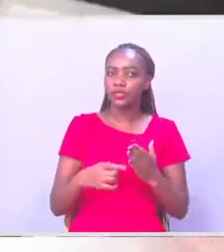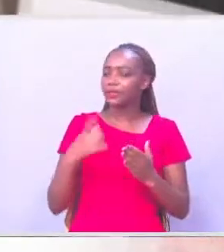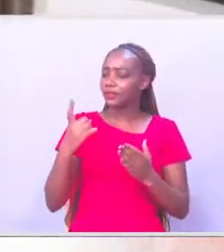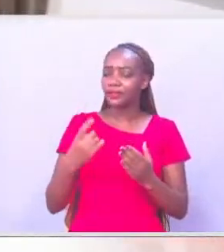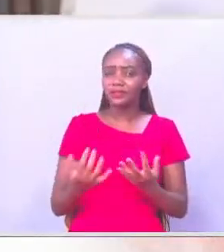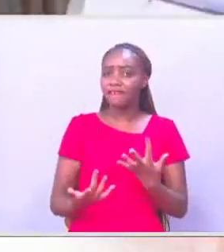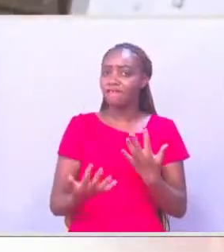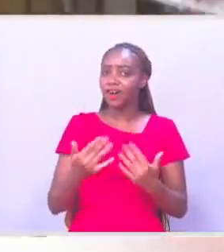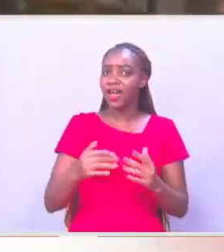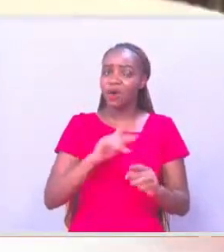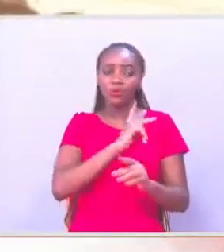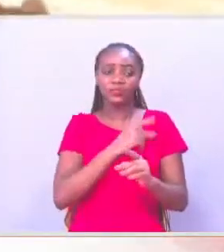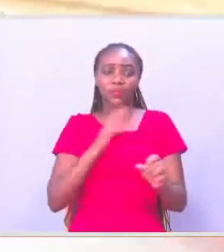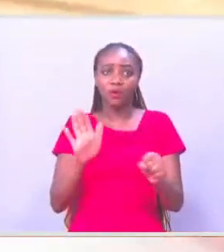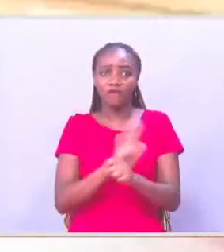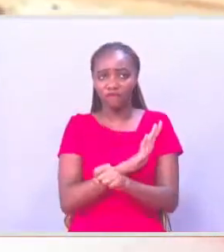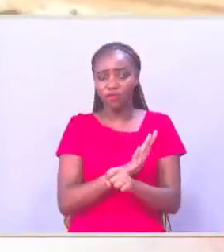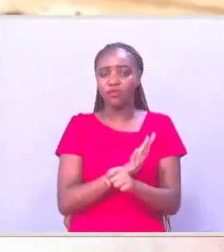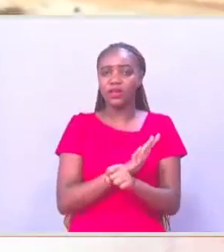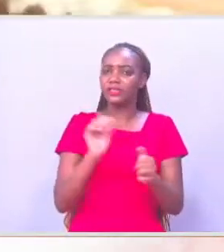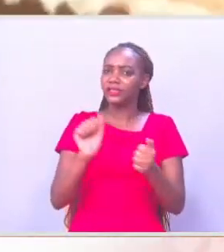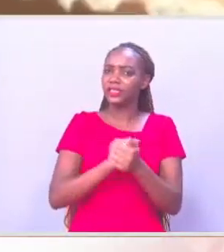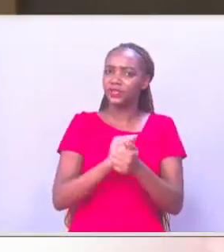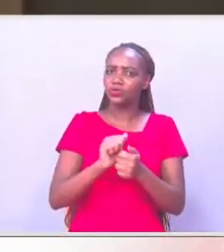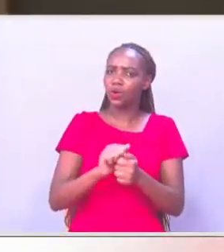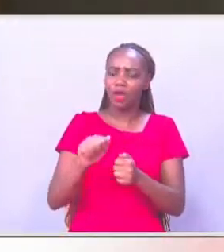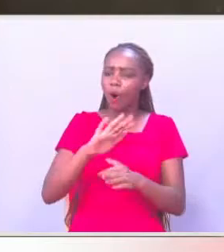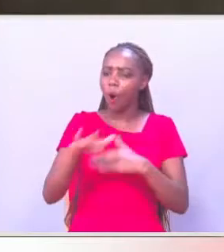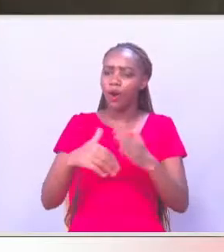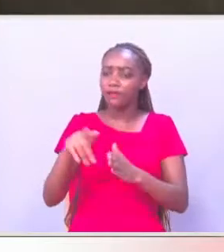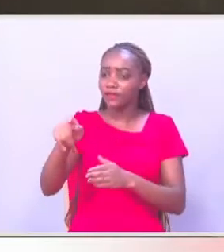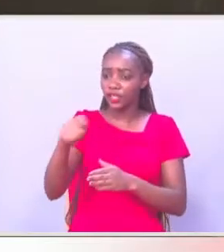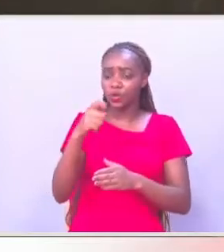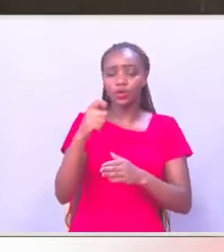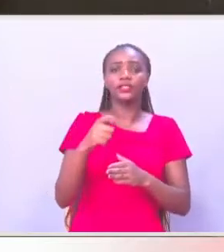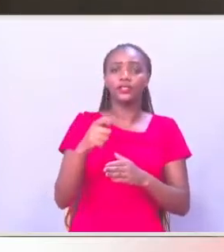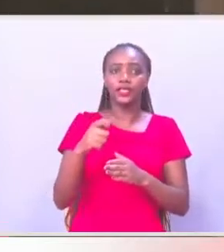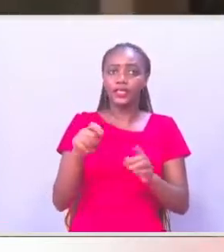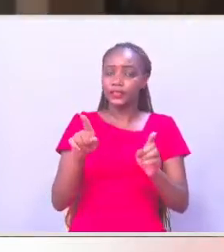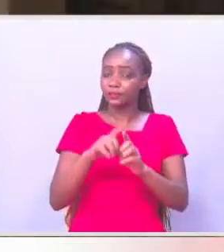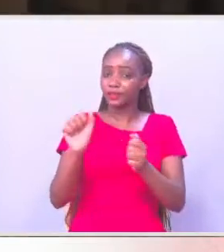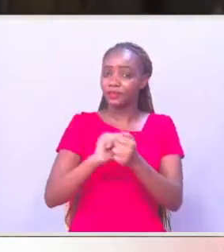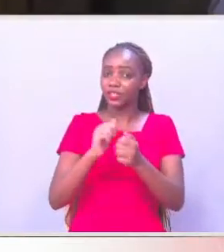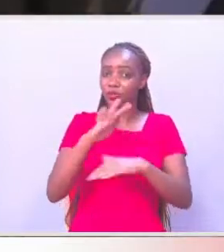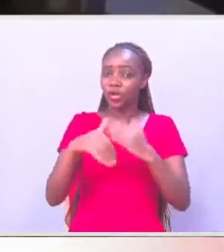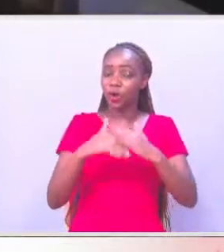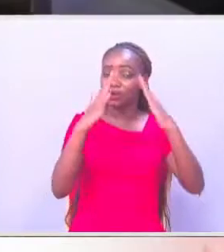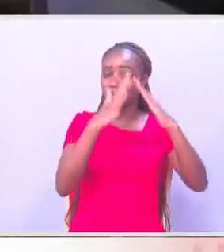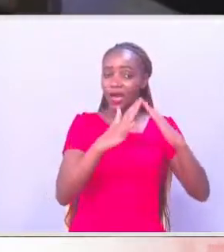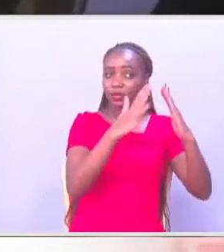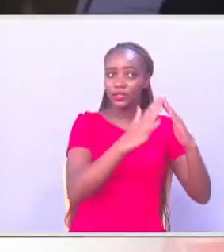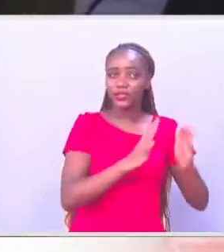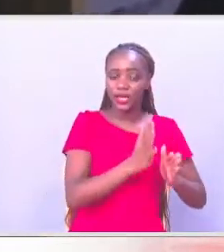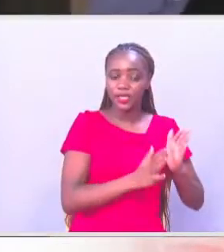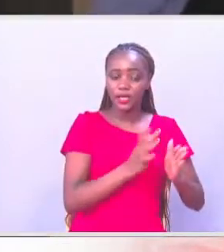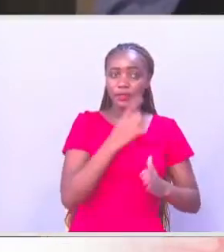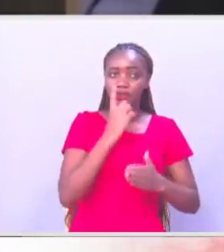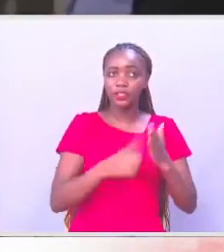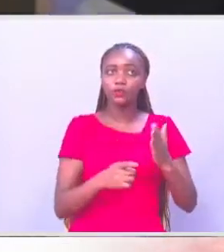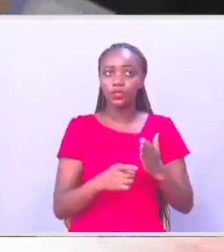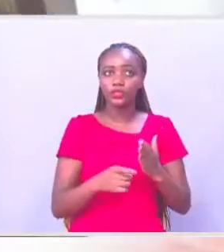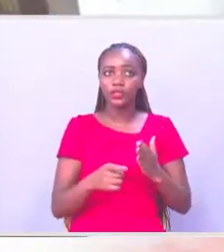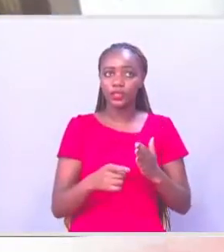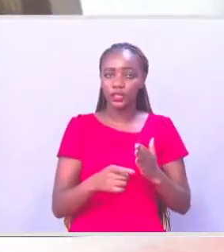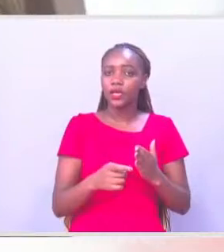powerful that it blew off doors and shattered windows of all the houses on 3 floors. The neighbors say they are ruling out